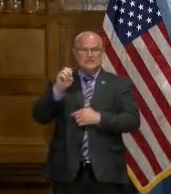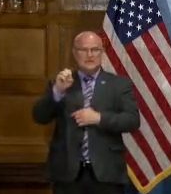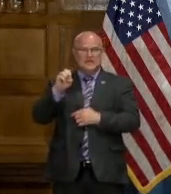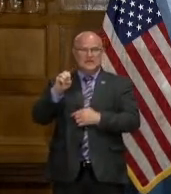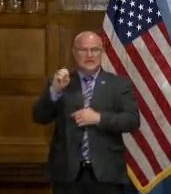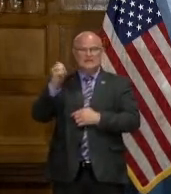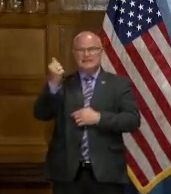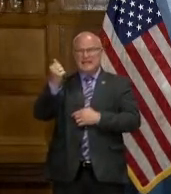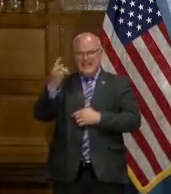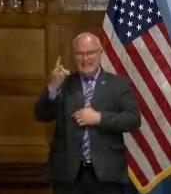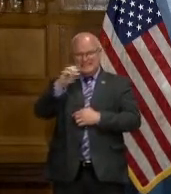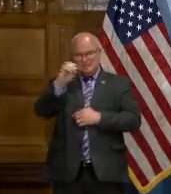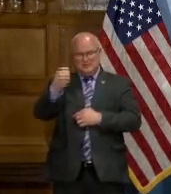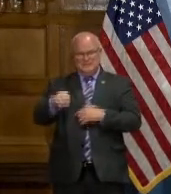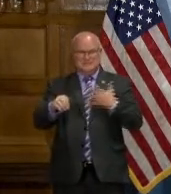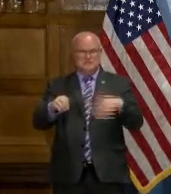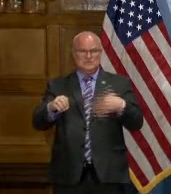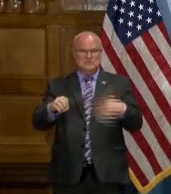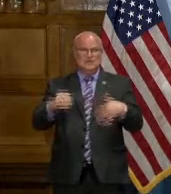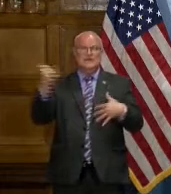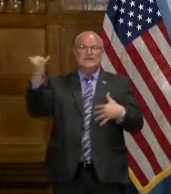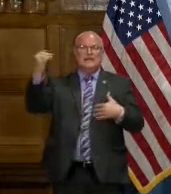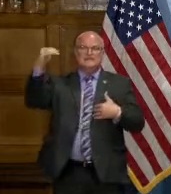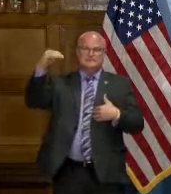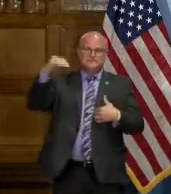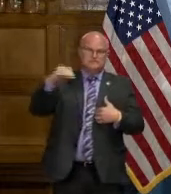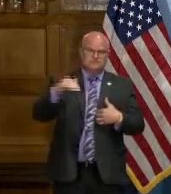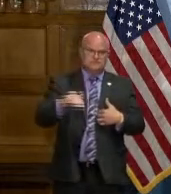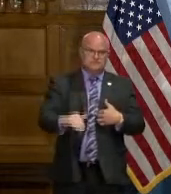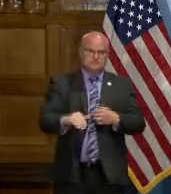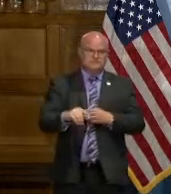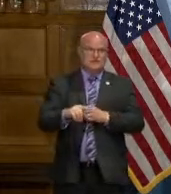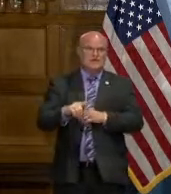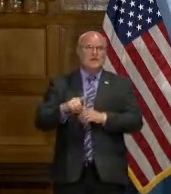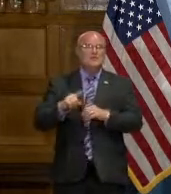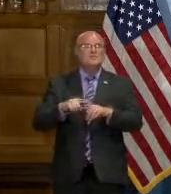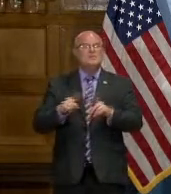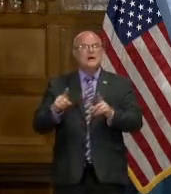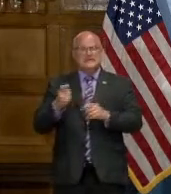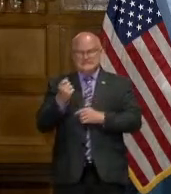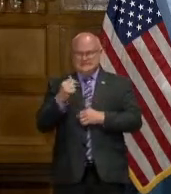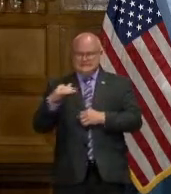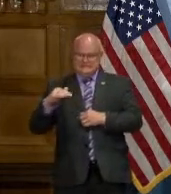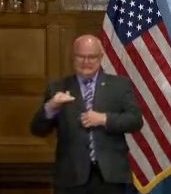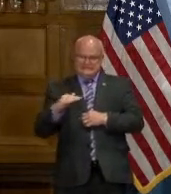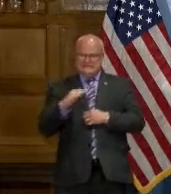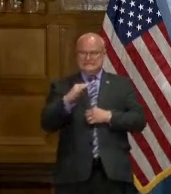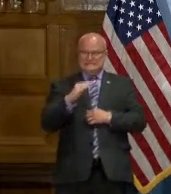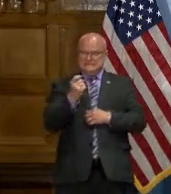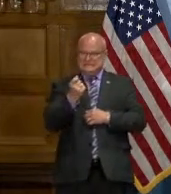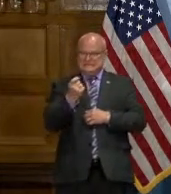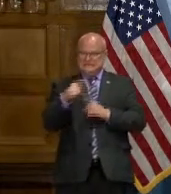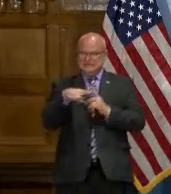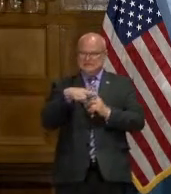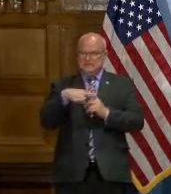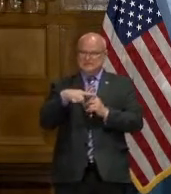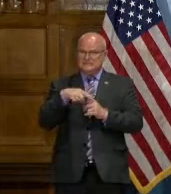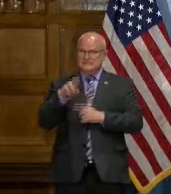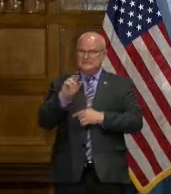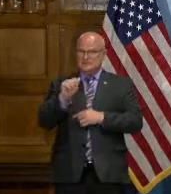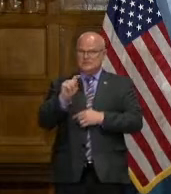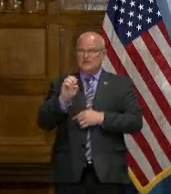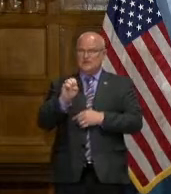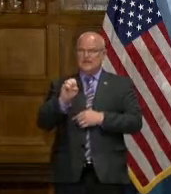to 18%. Now we're back down, but you can see a slight tick up in the positivity